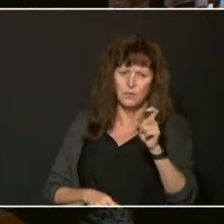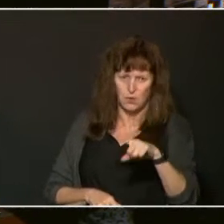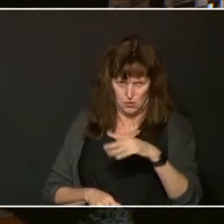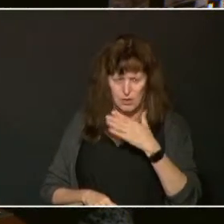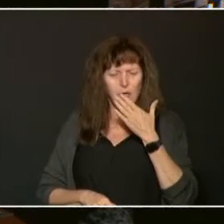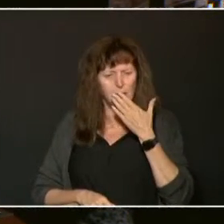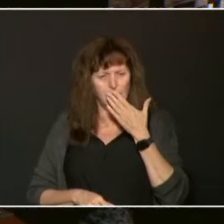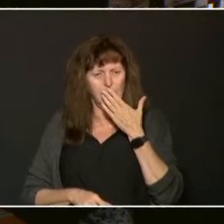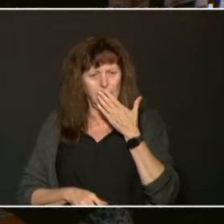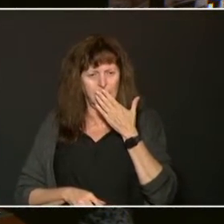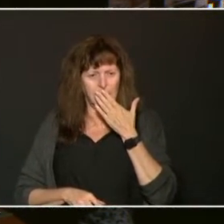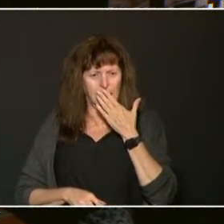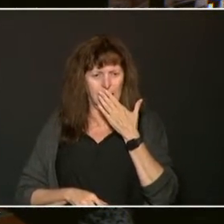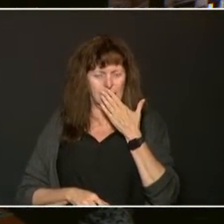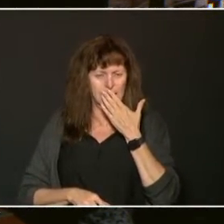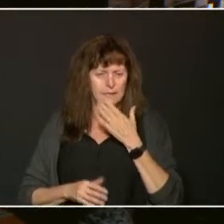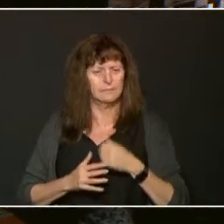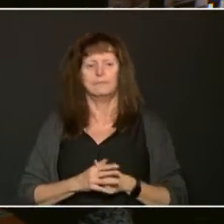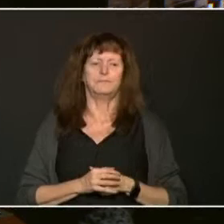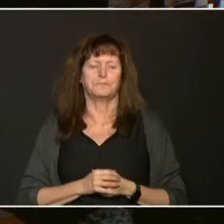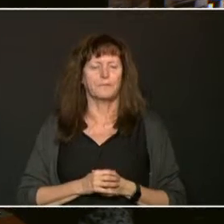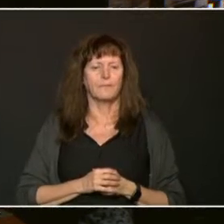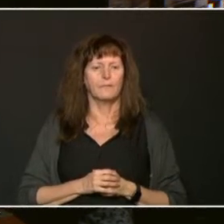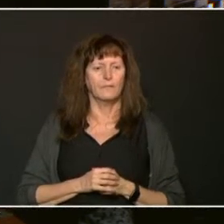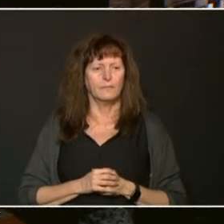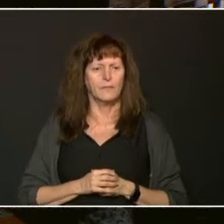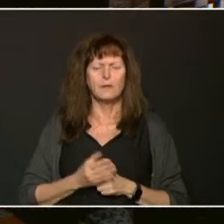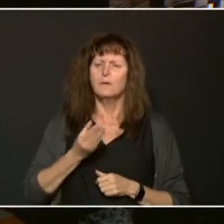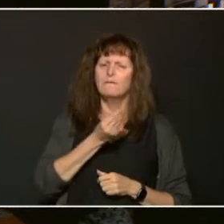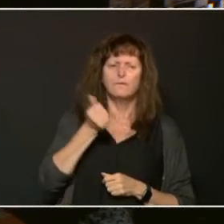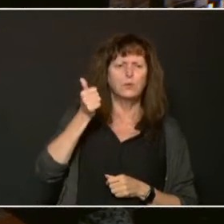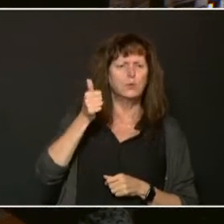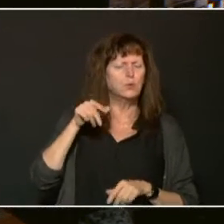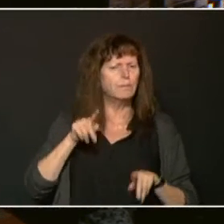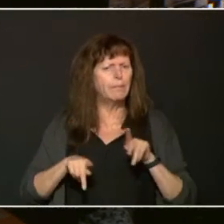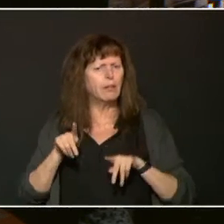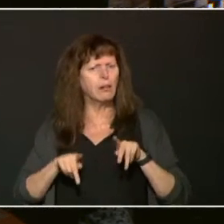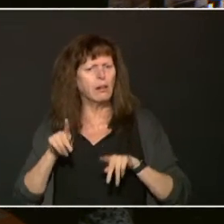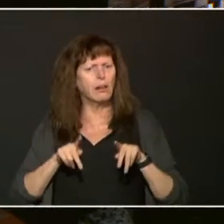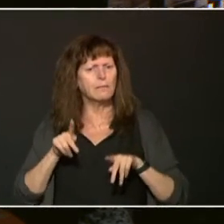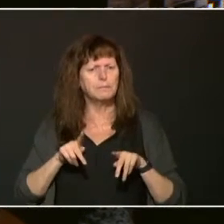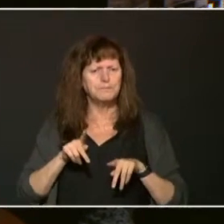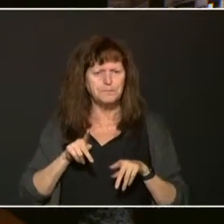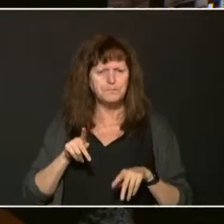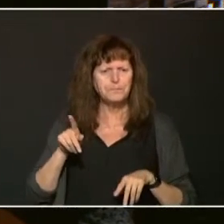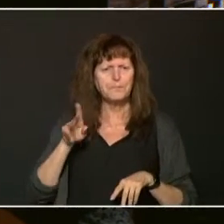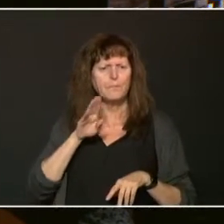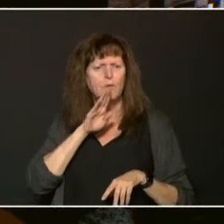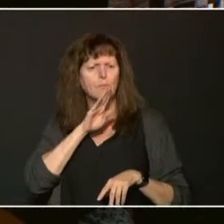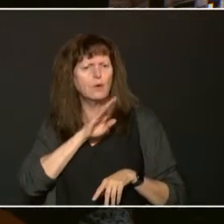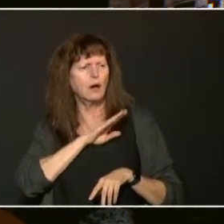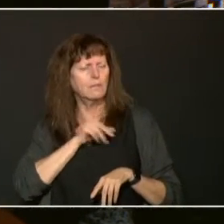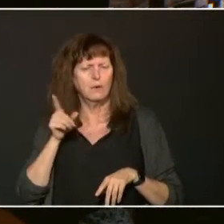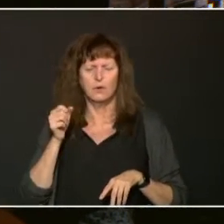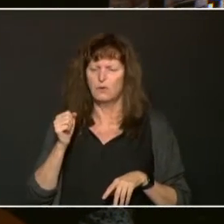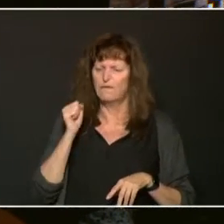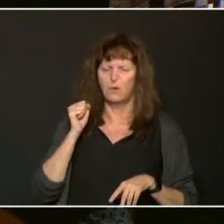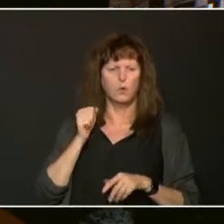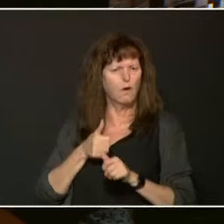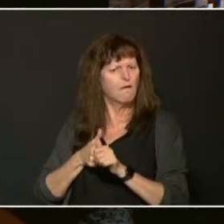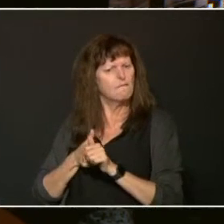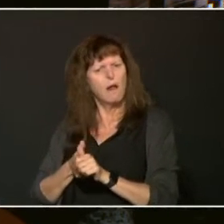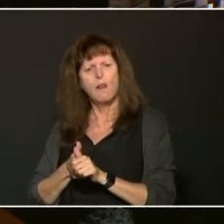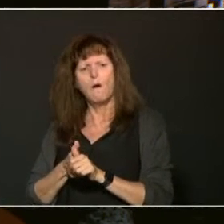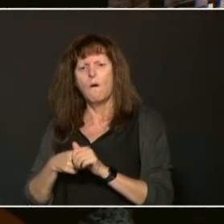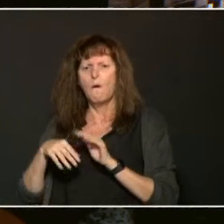people refusing to follow through the mix and match vaccine strategy in Brampton and refusing to get a vaccine which was different from the first